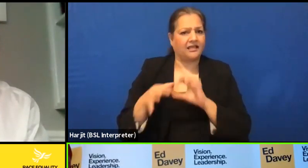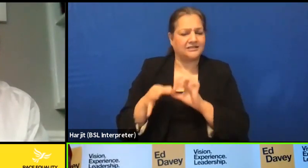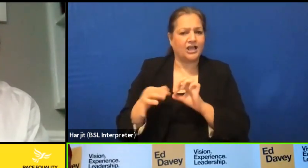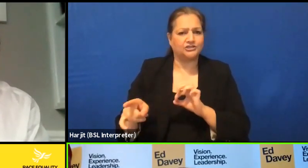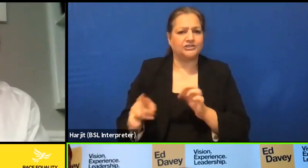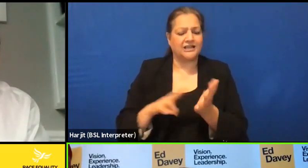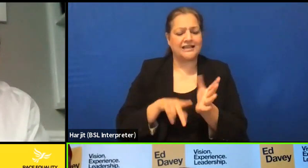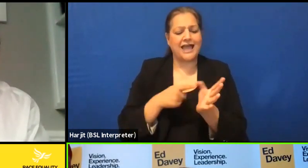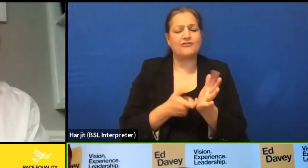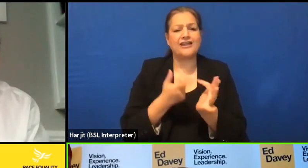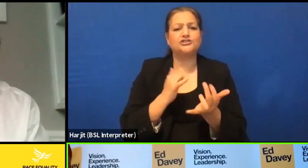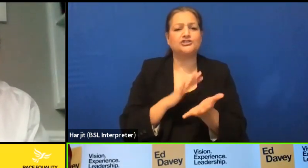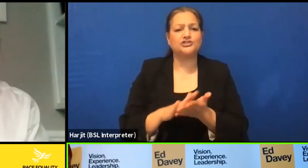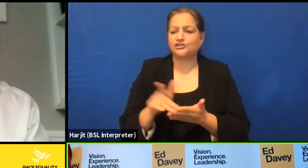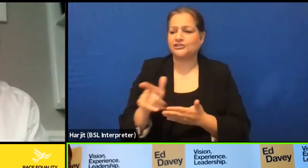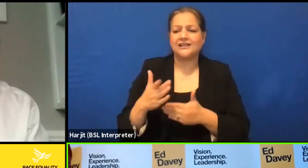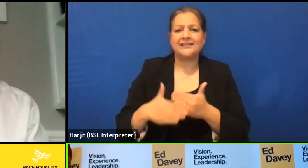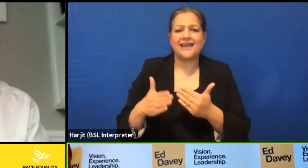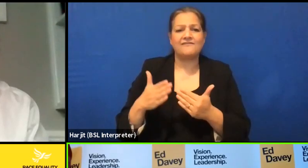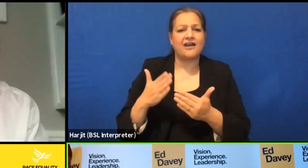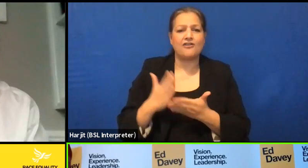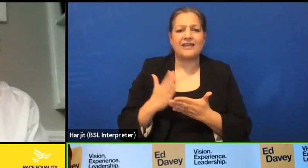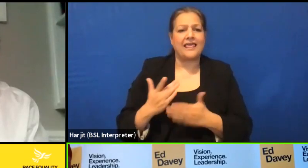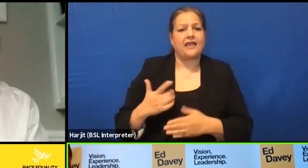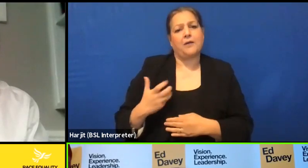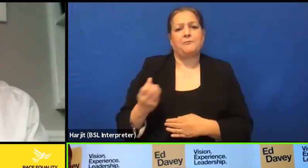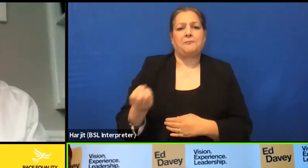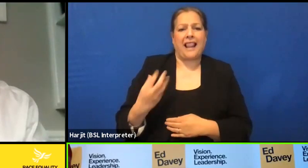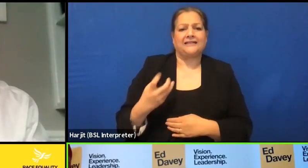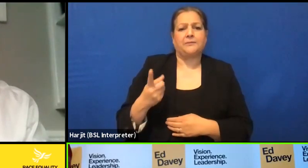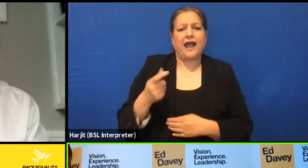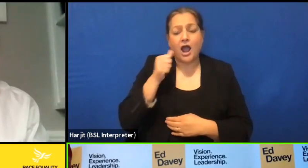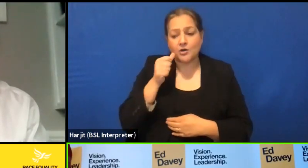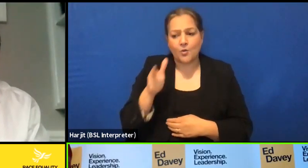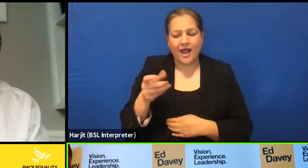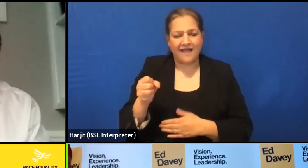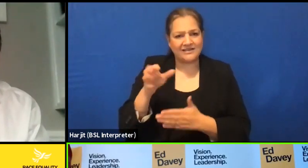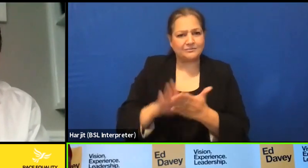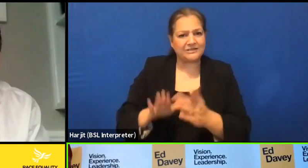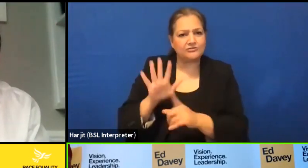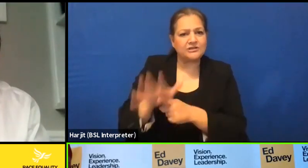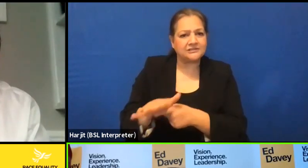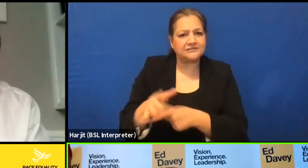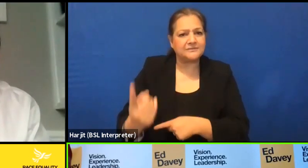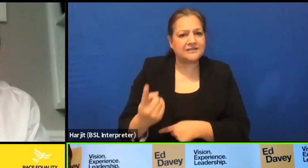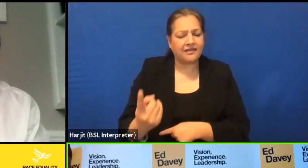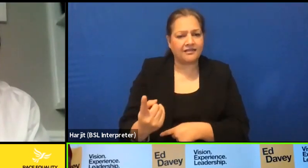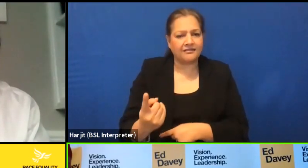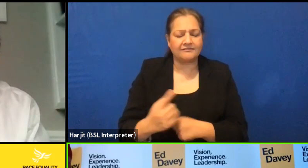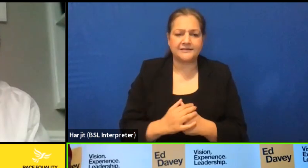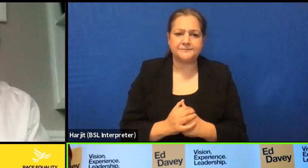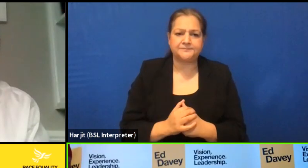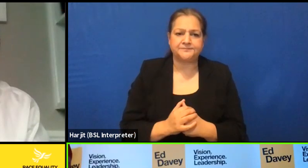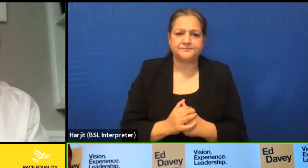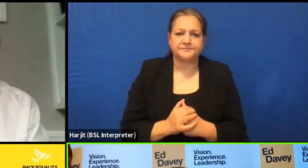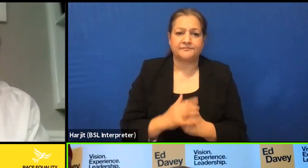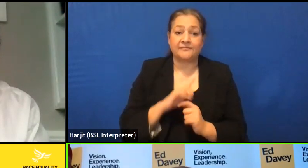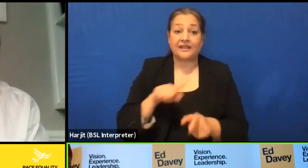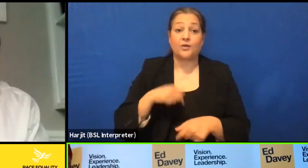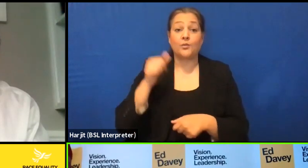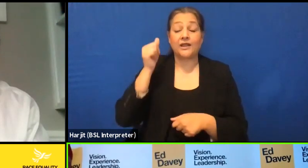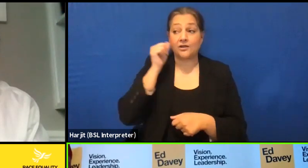Naresh never really complains about it, but I know he experiences it. And given we know that's what people feel